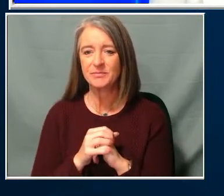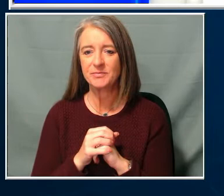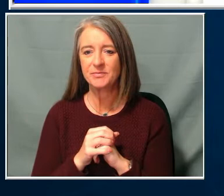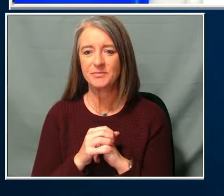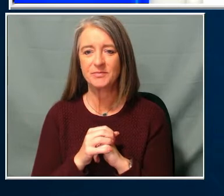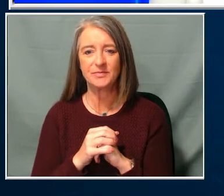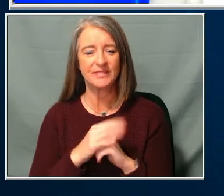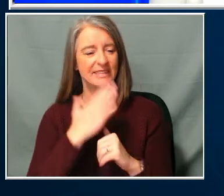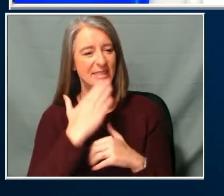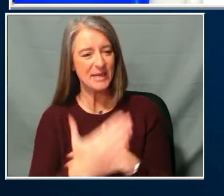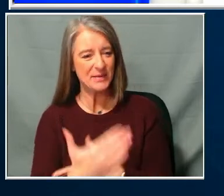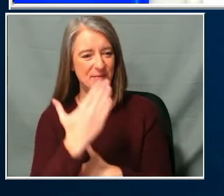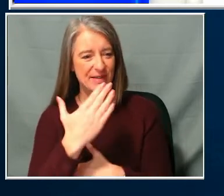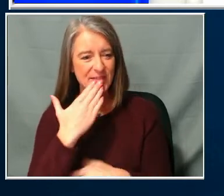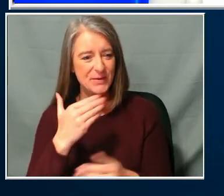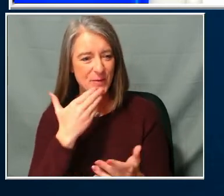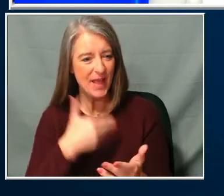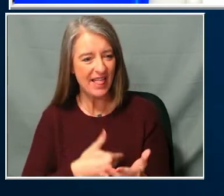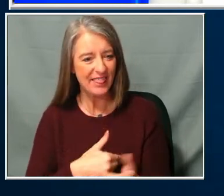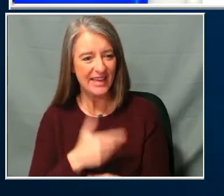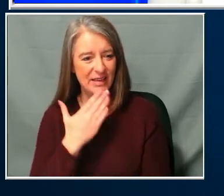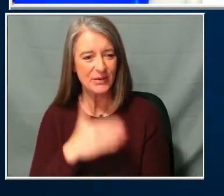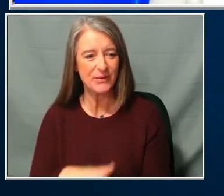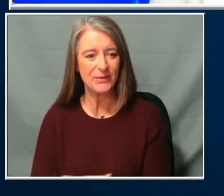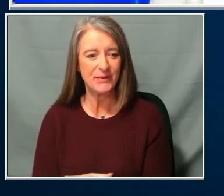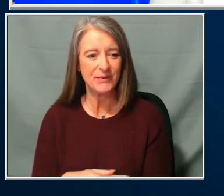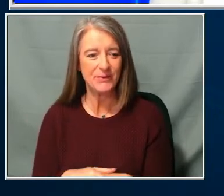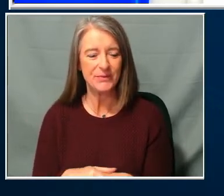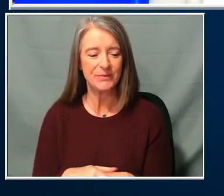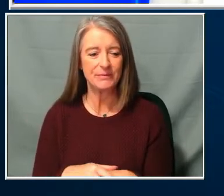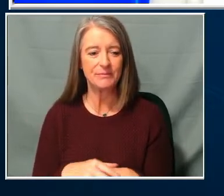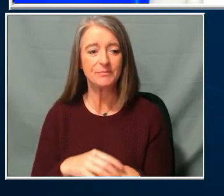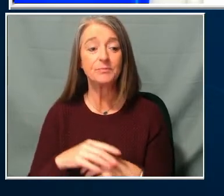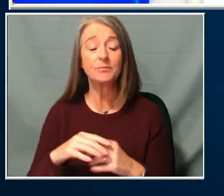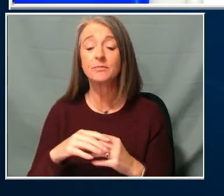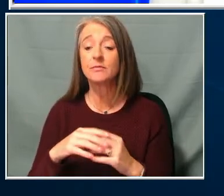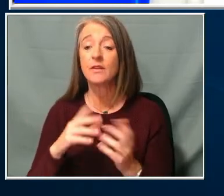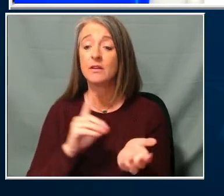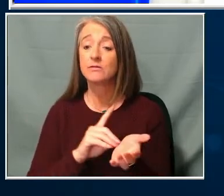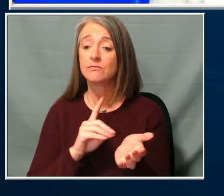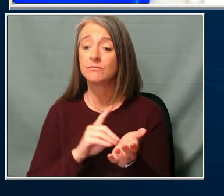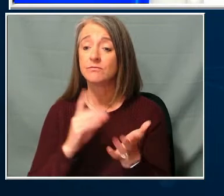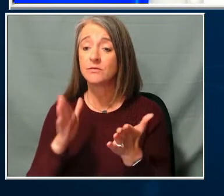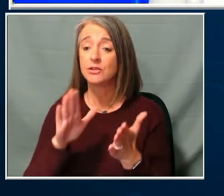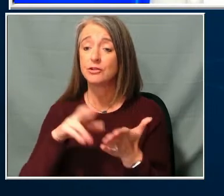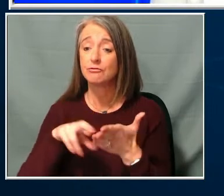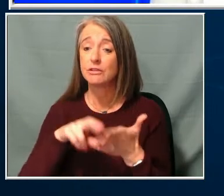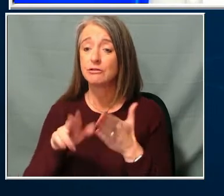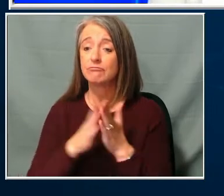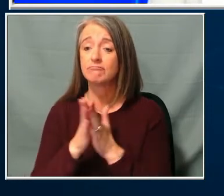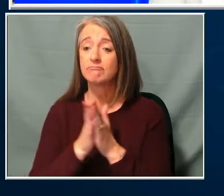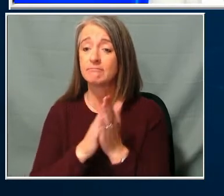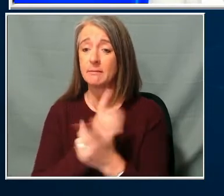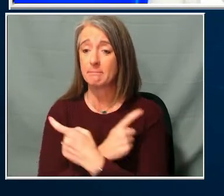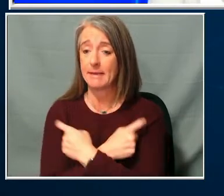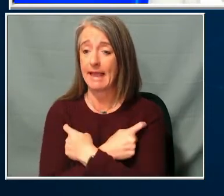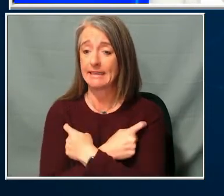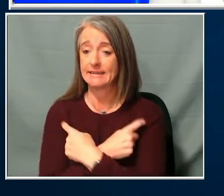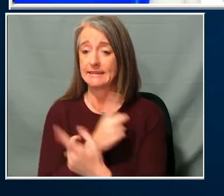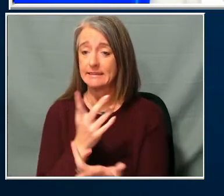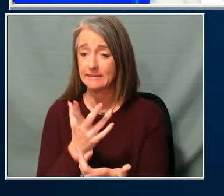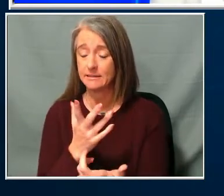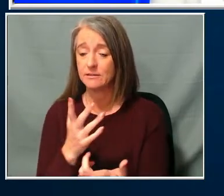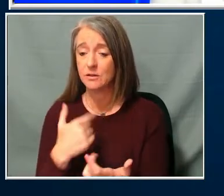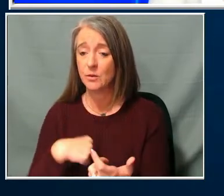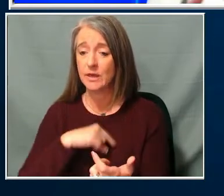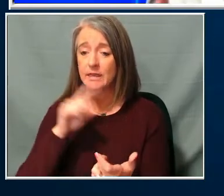Good morning. I'm doing well. Thank you. So, Dr. Camacho, your research passion is bats. We have some photos